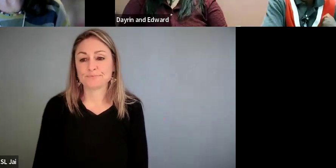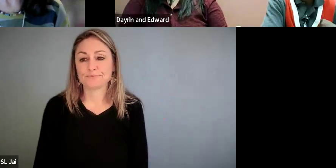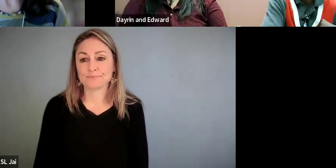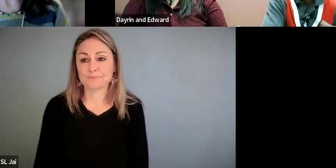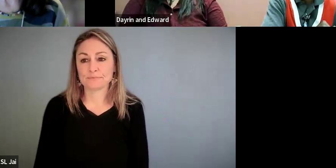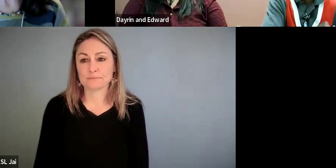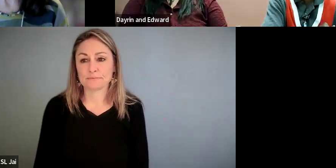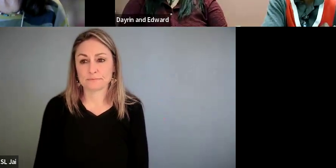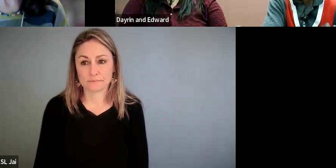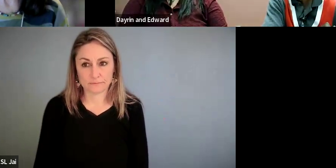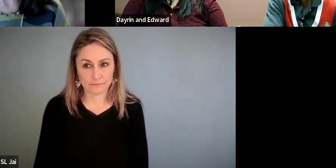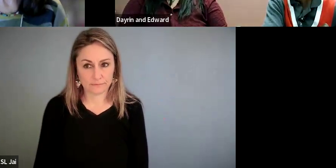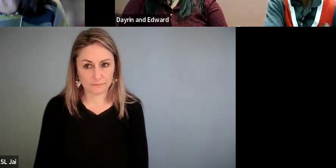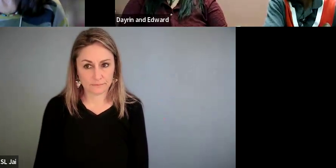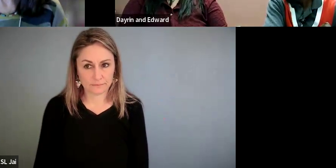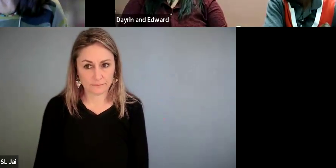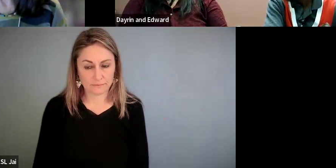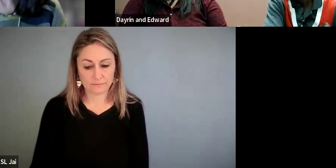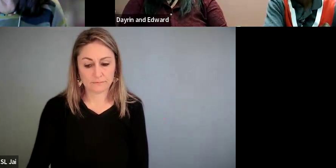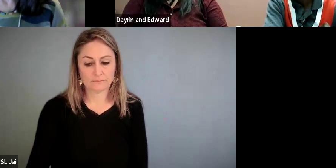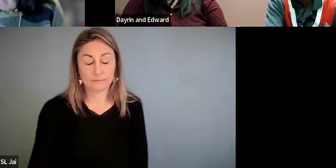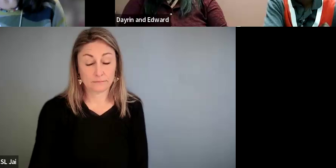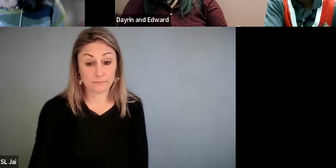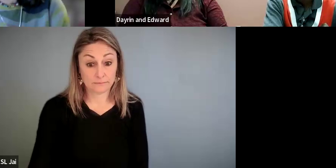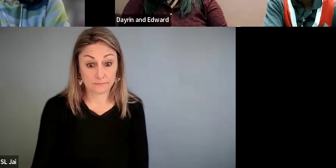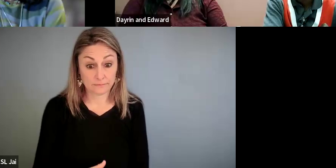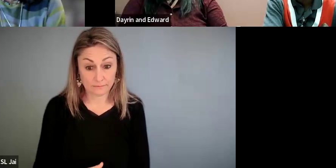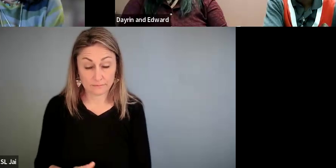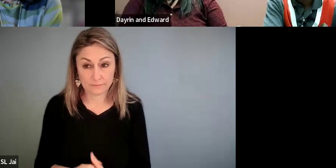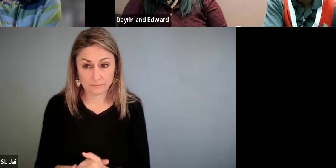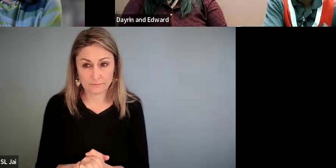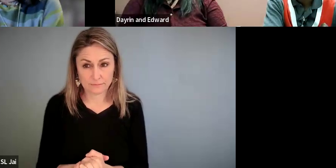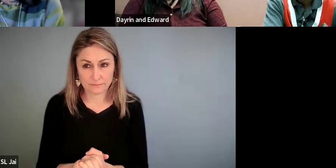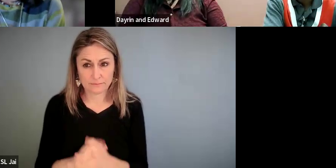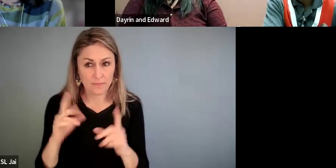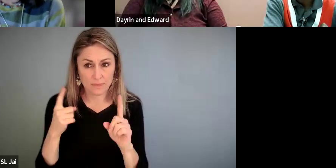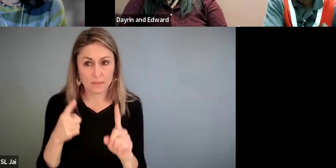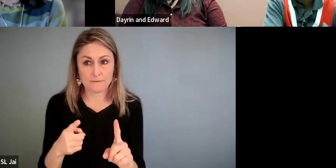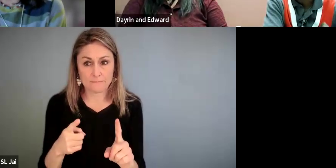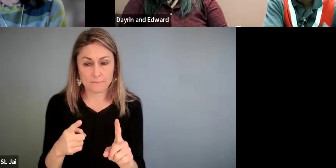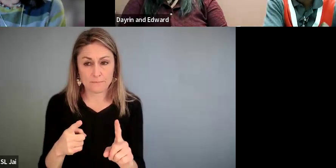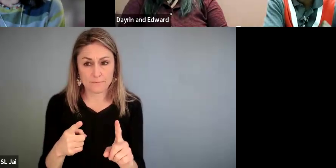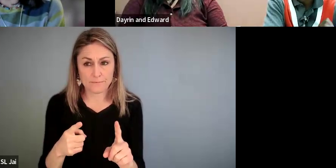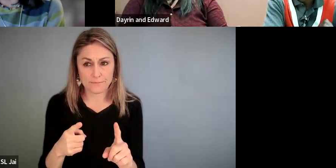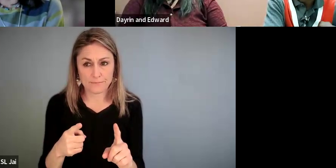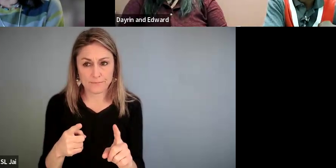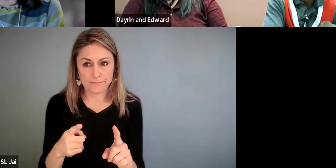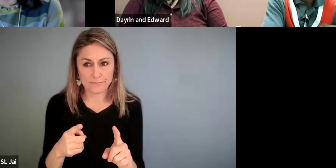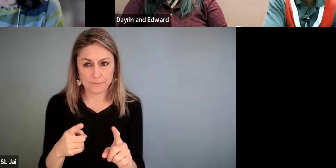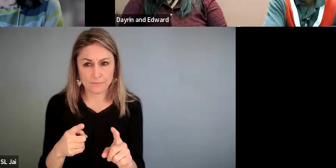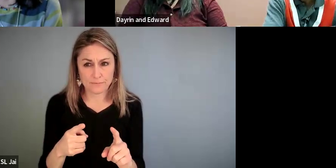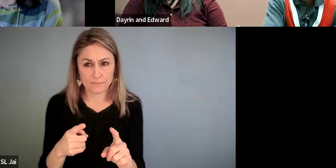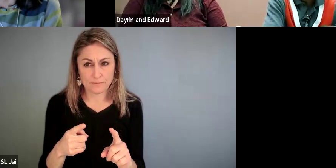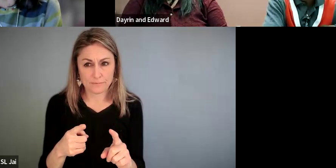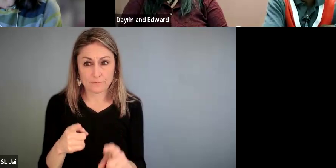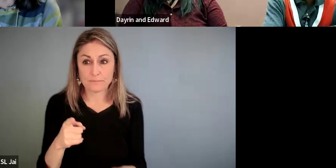Yeah, that's one of the other point that is very important as a self-advocate.